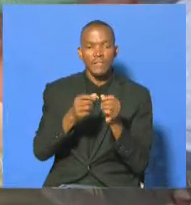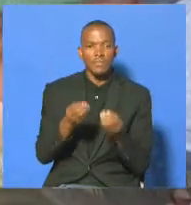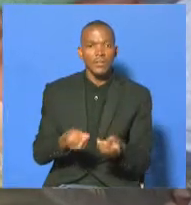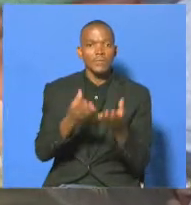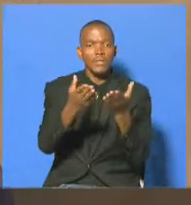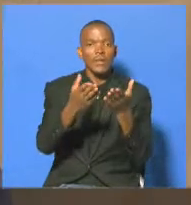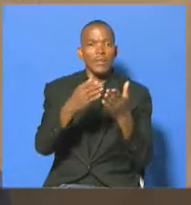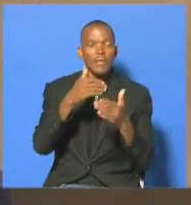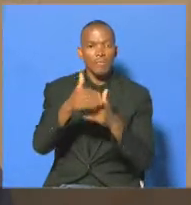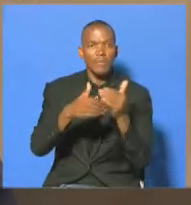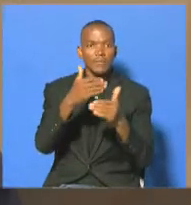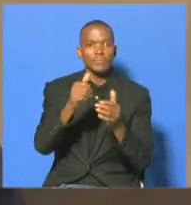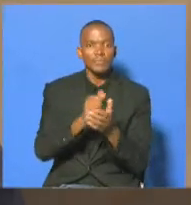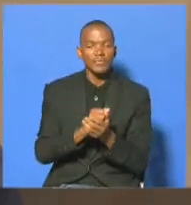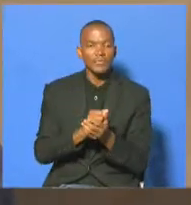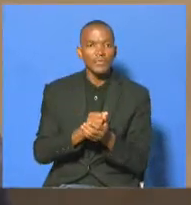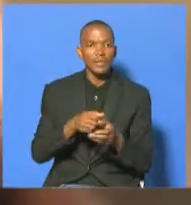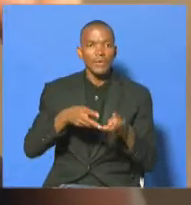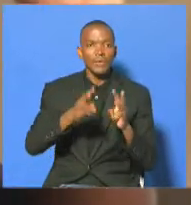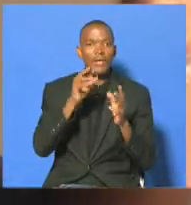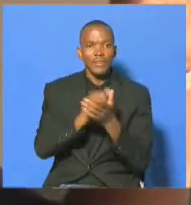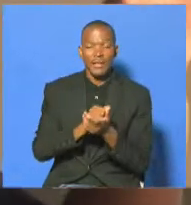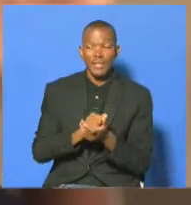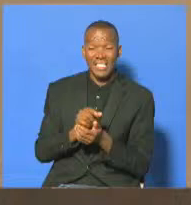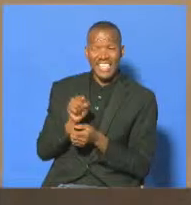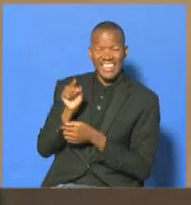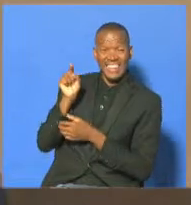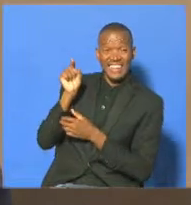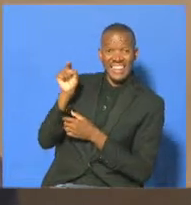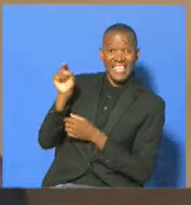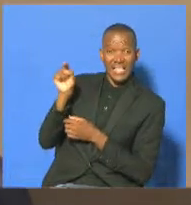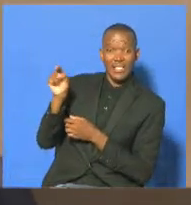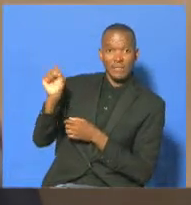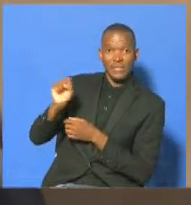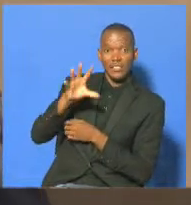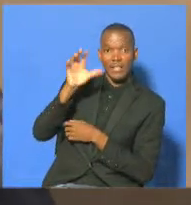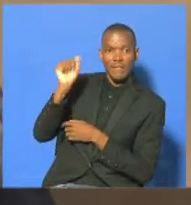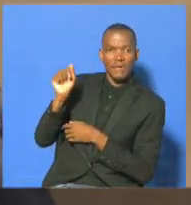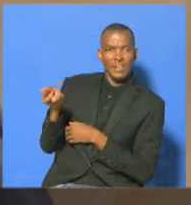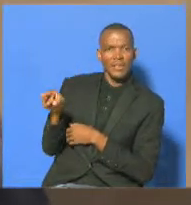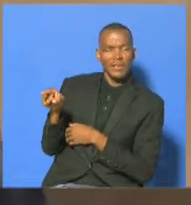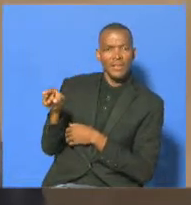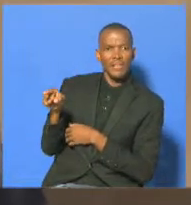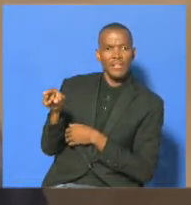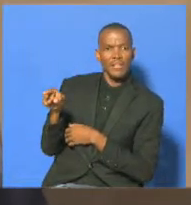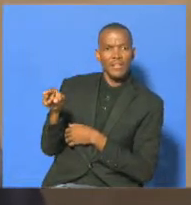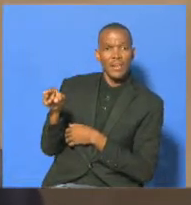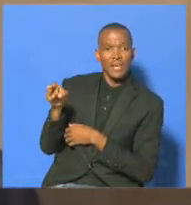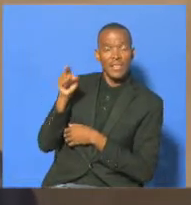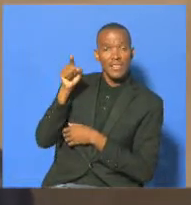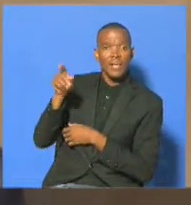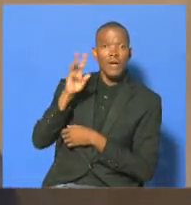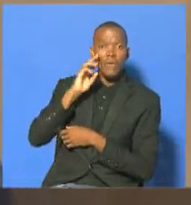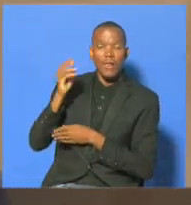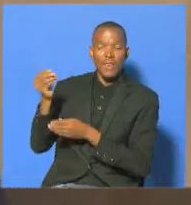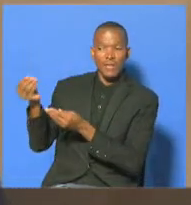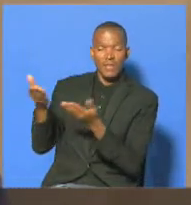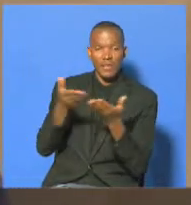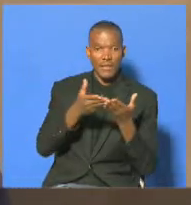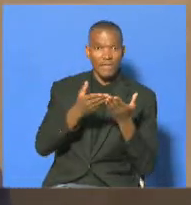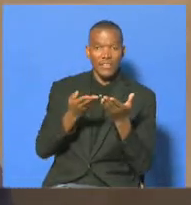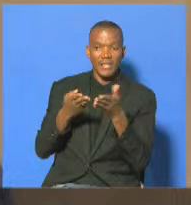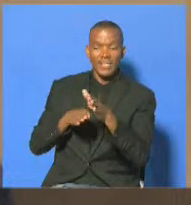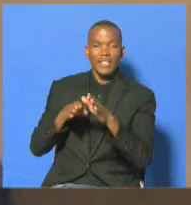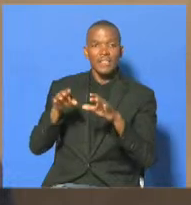repatriation process. Tsamaiso ke gore bone ka kwa ba Afrika Borwa ke bone ba ntshe di death